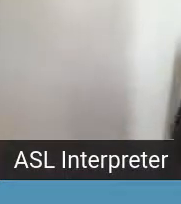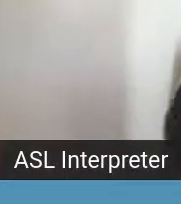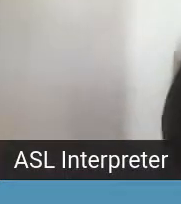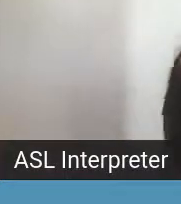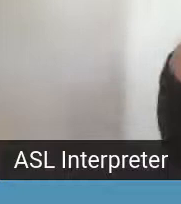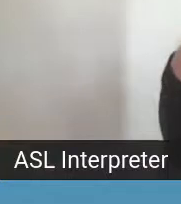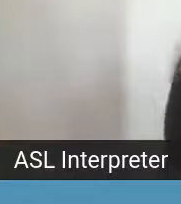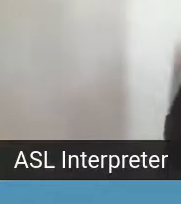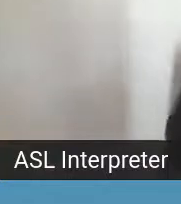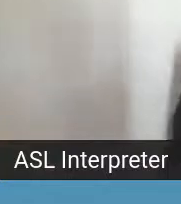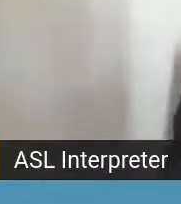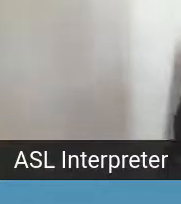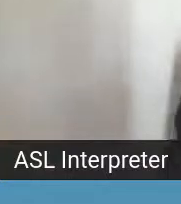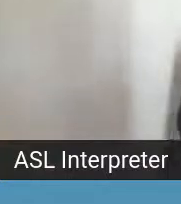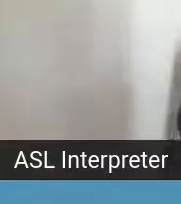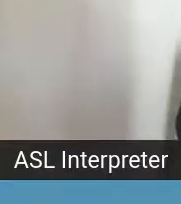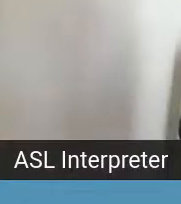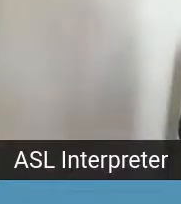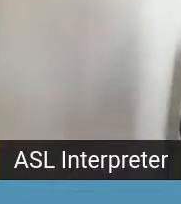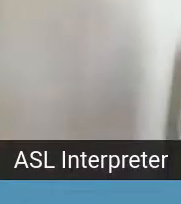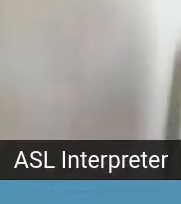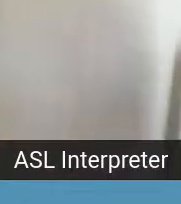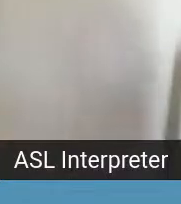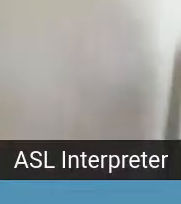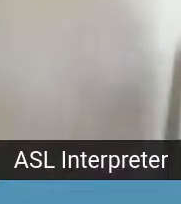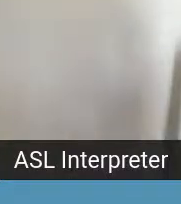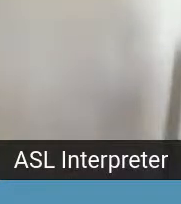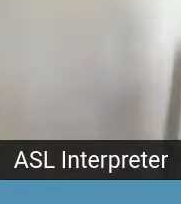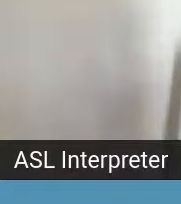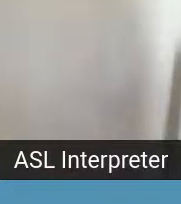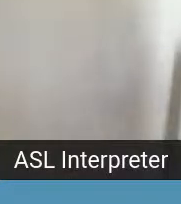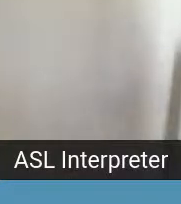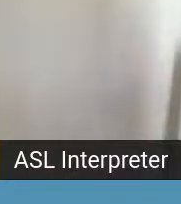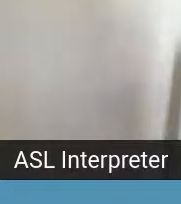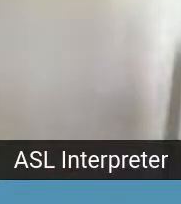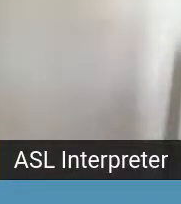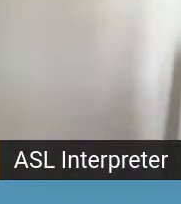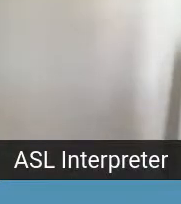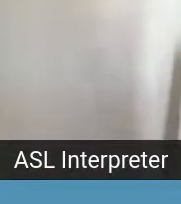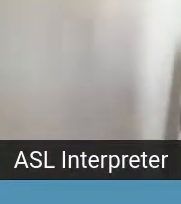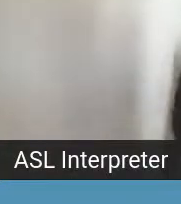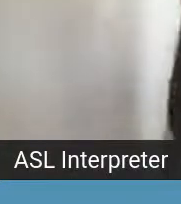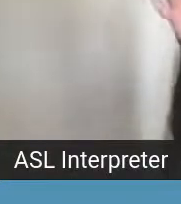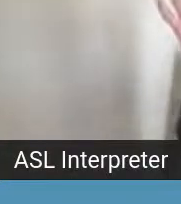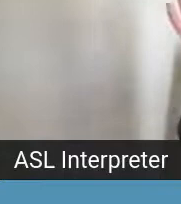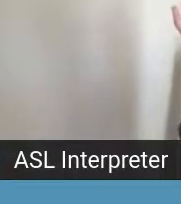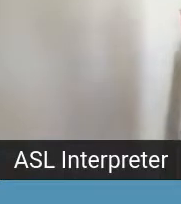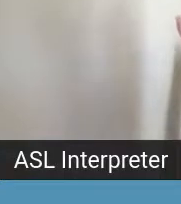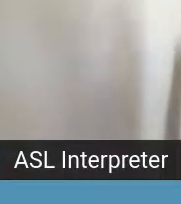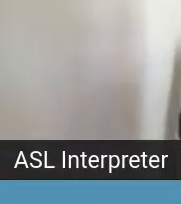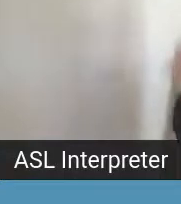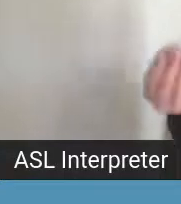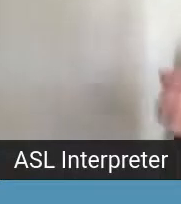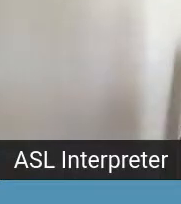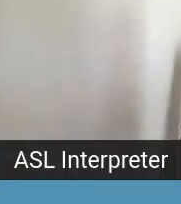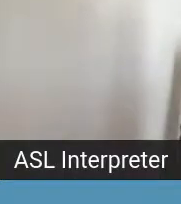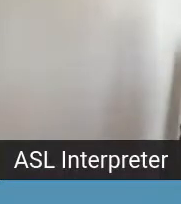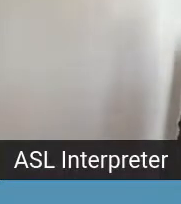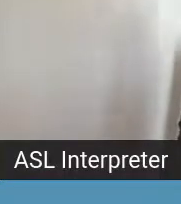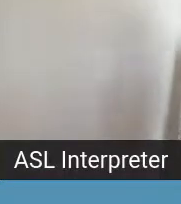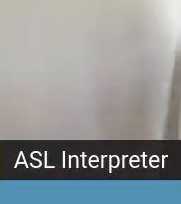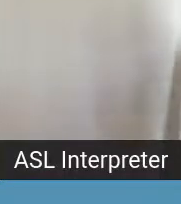on there? Why are people interested and then not finishing their purchase? So those would be the two things I would recommend